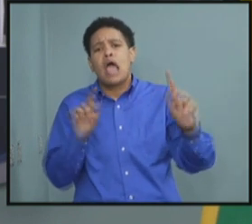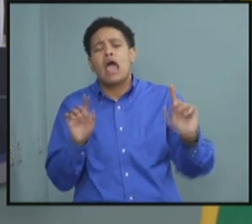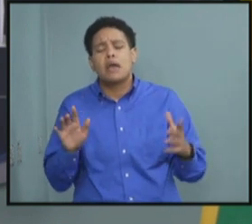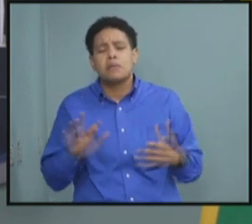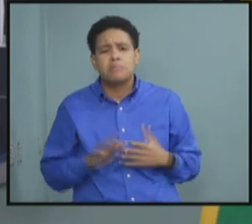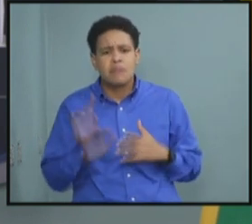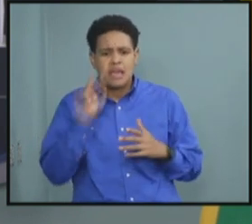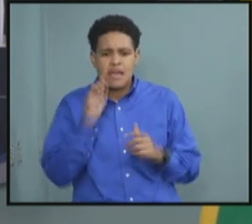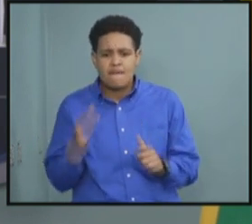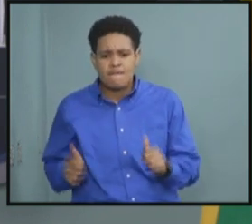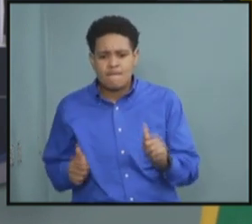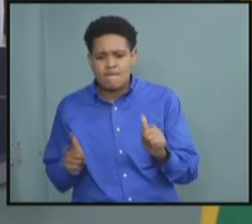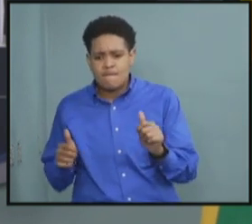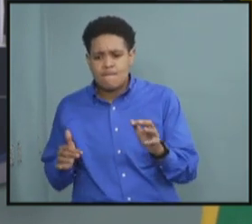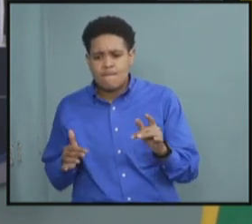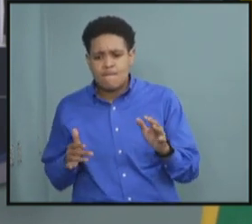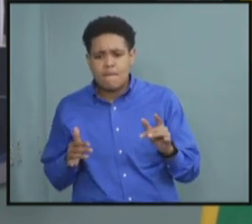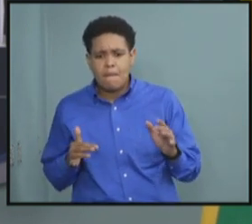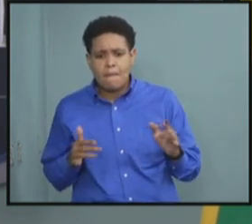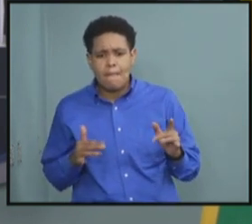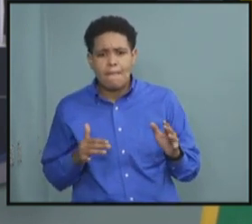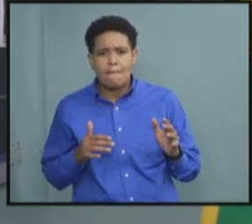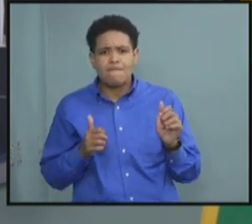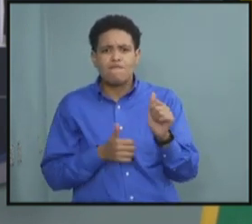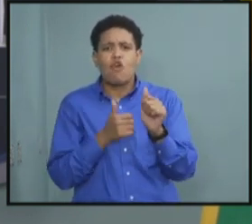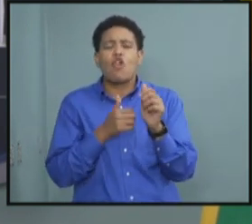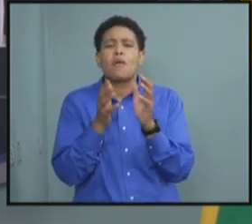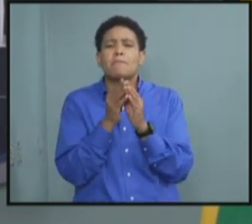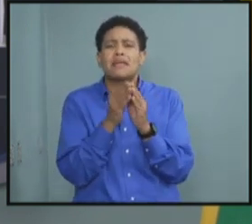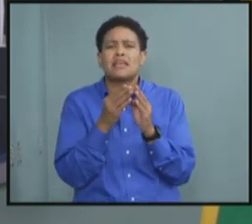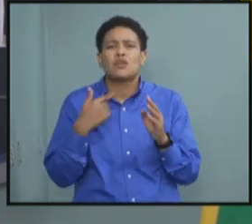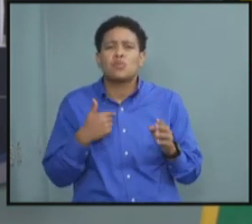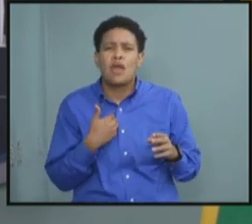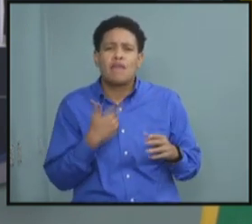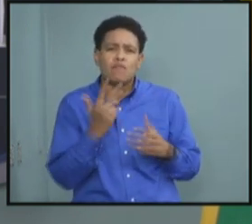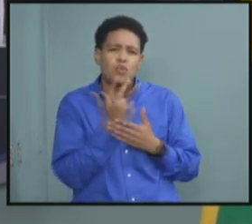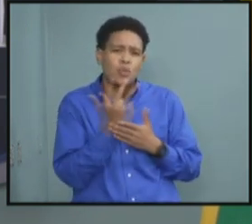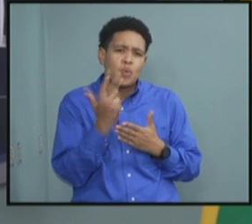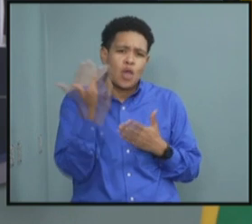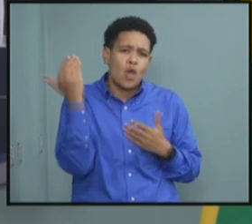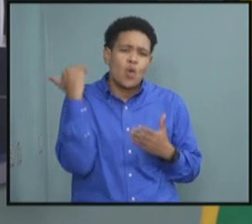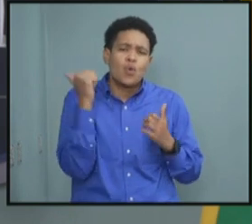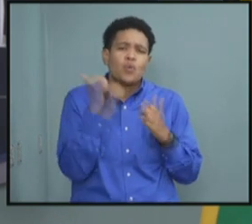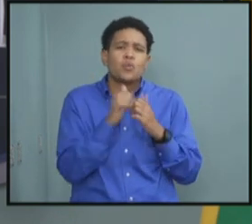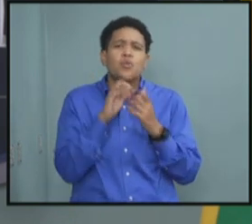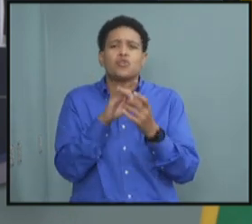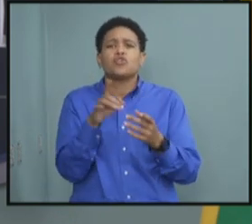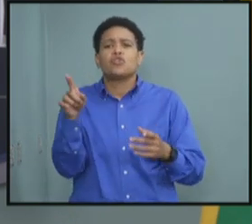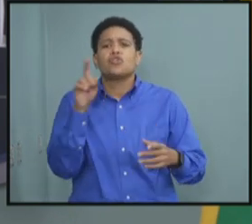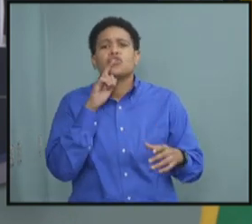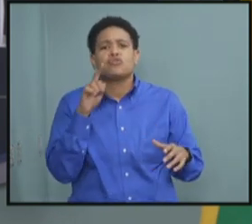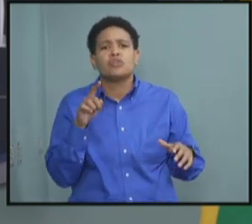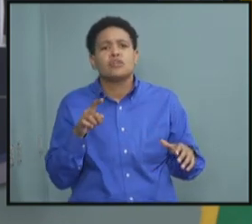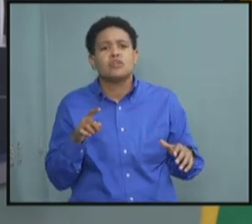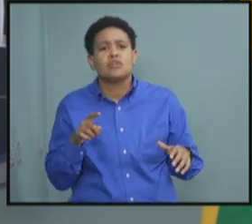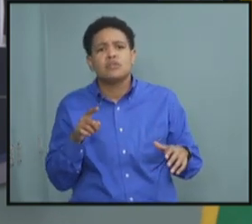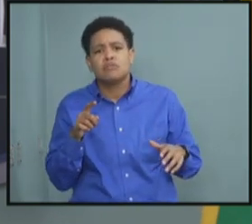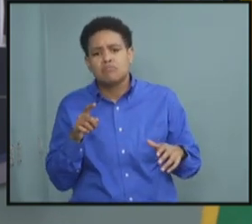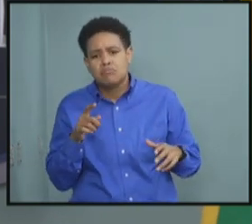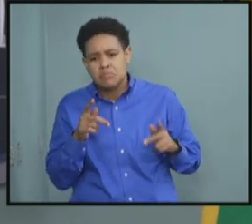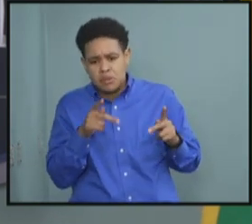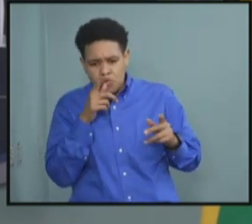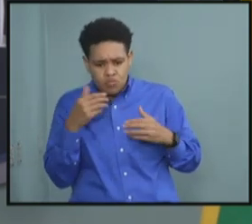and following a meeting we had some 3 weeks ago with the undertakers, there was